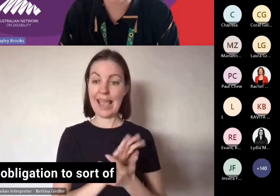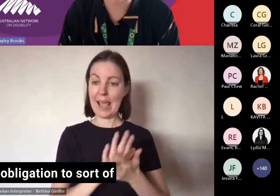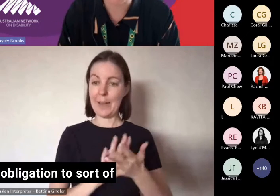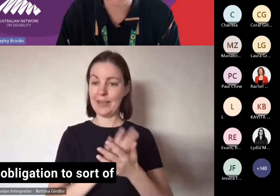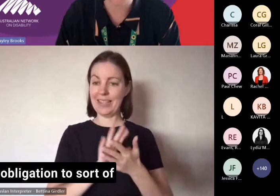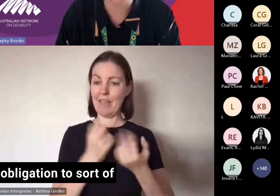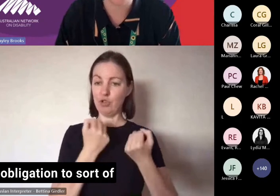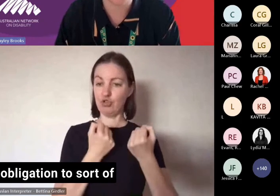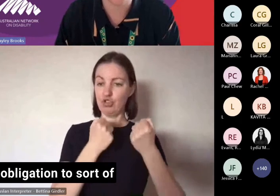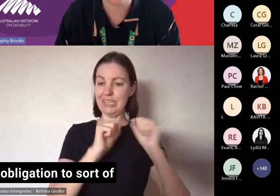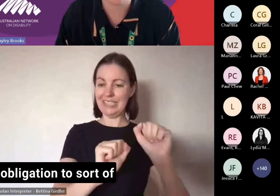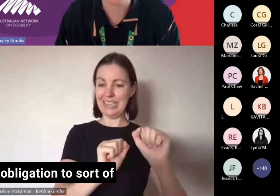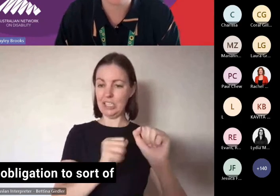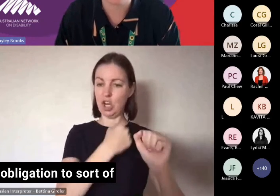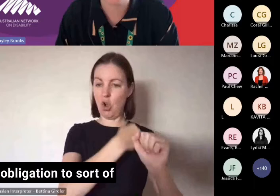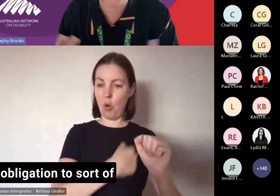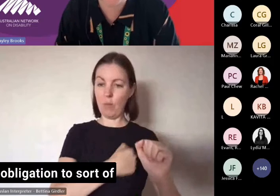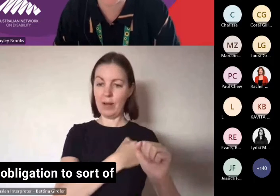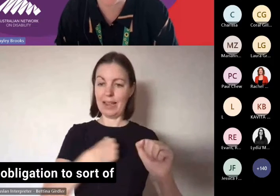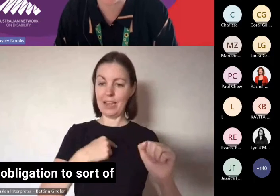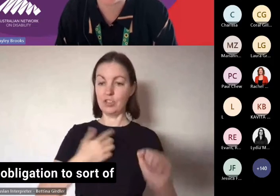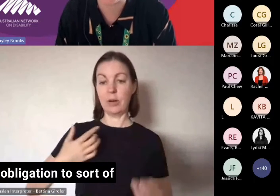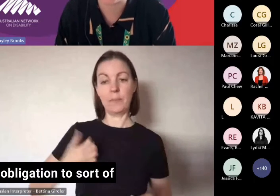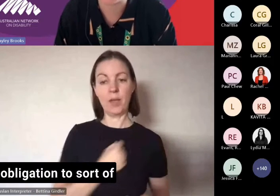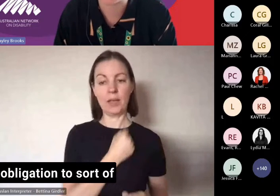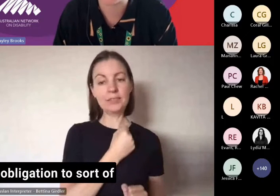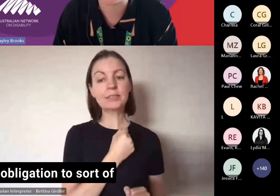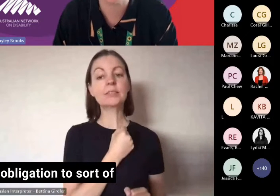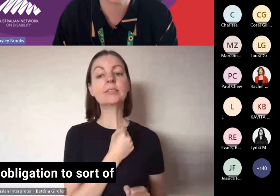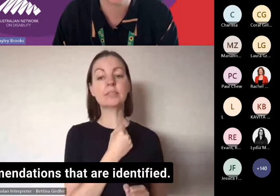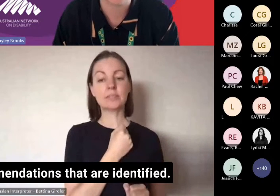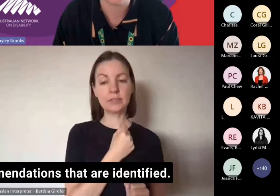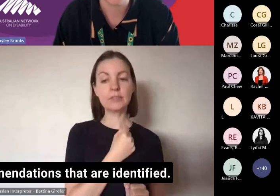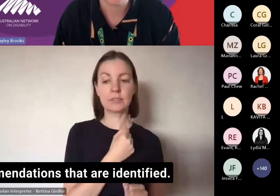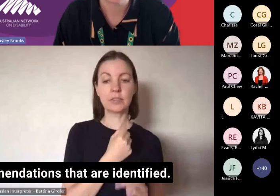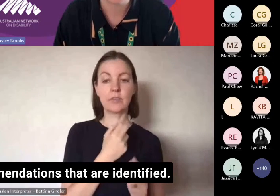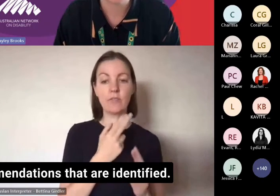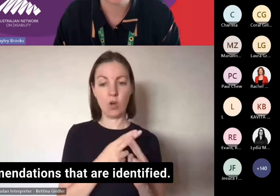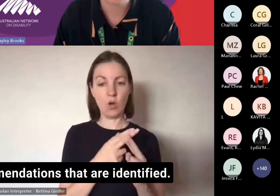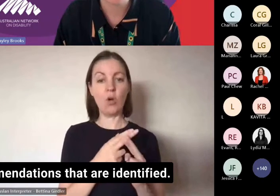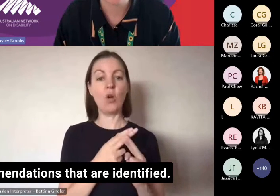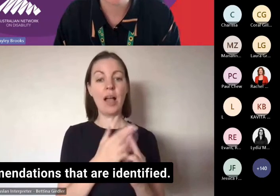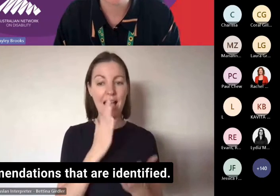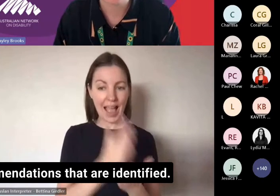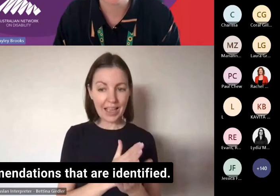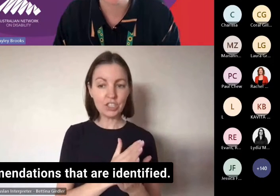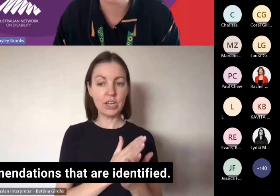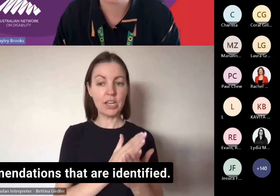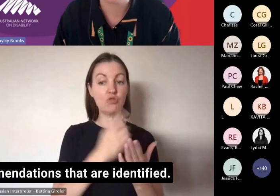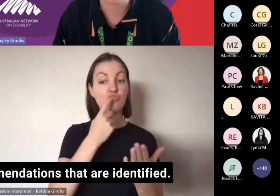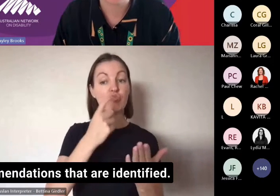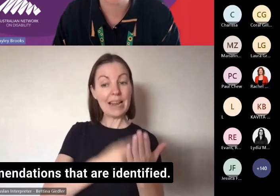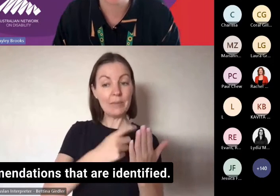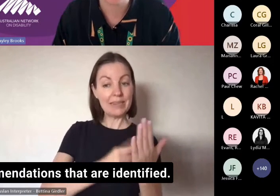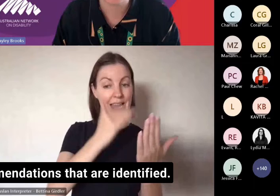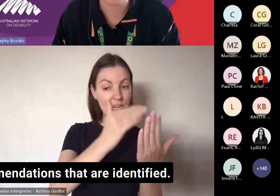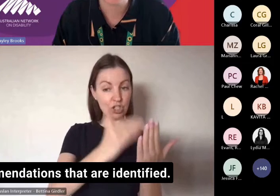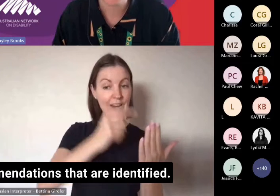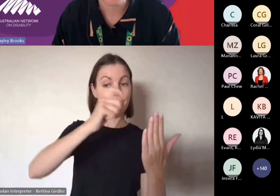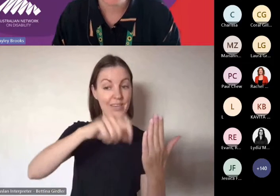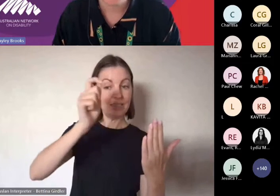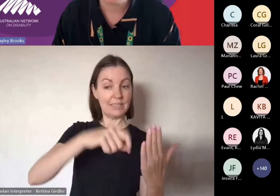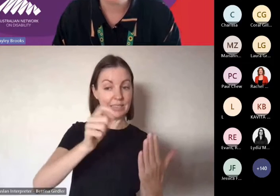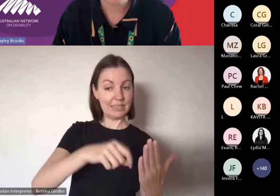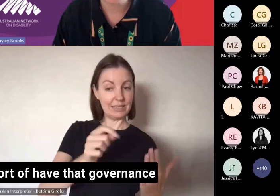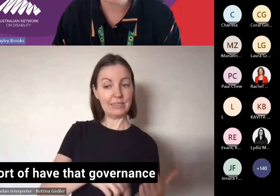strategic obligation to sort of complete the recommendations that are